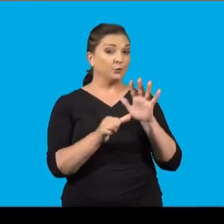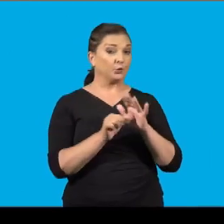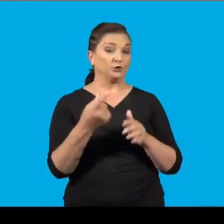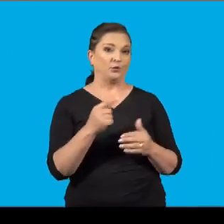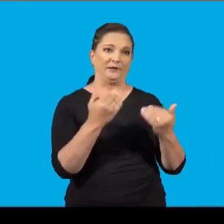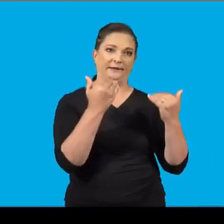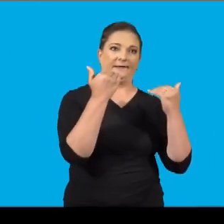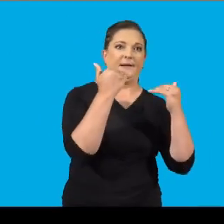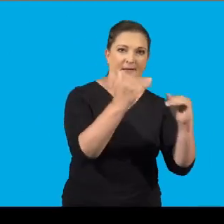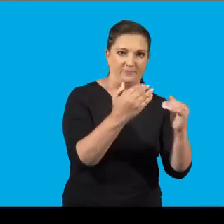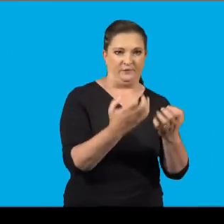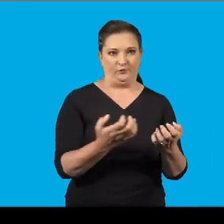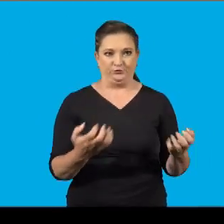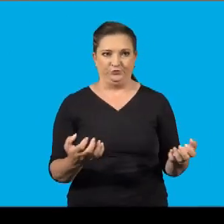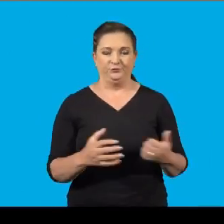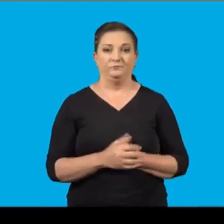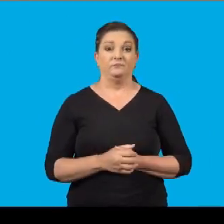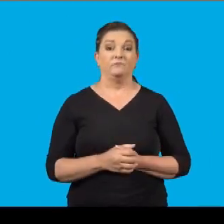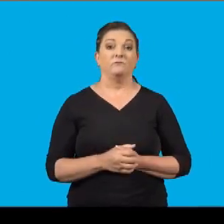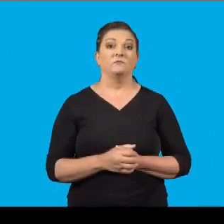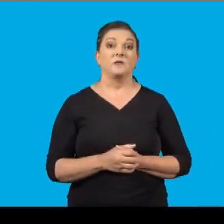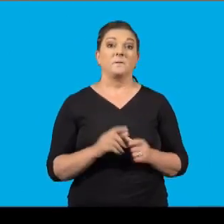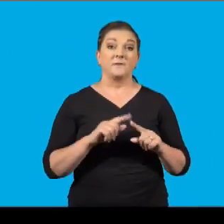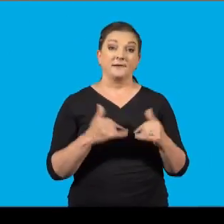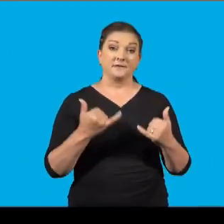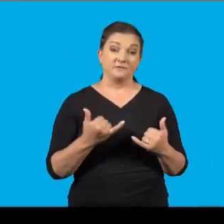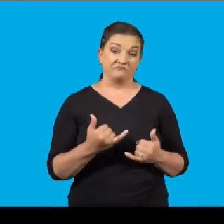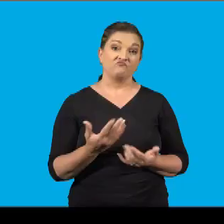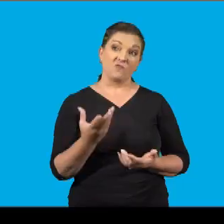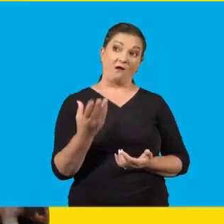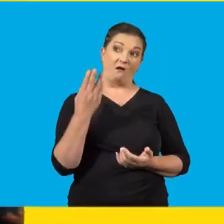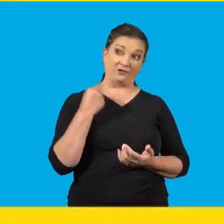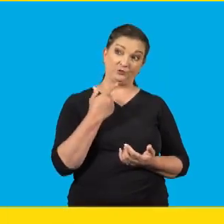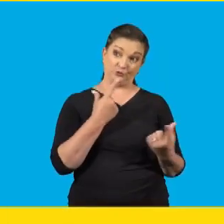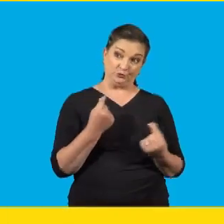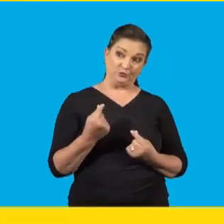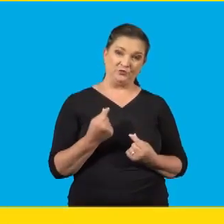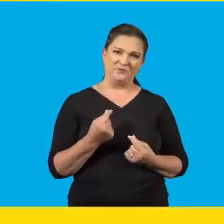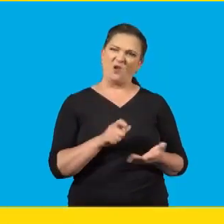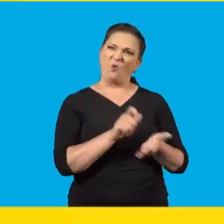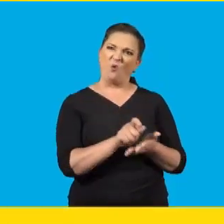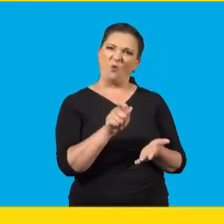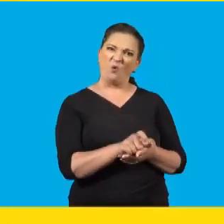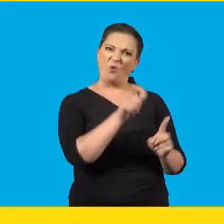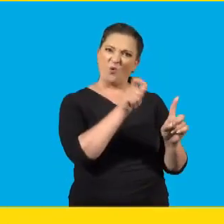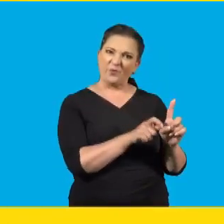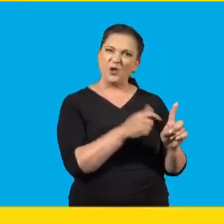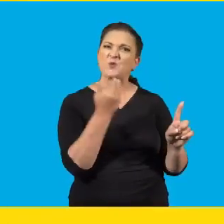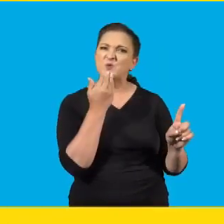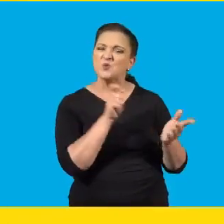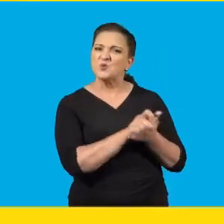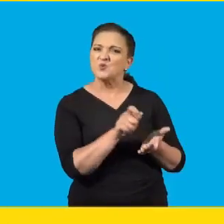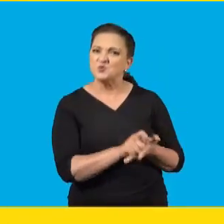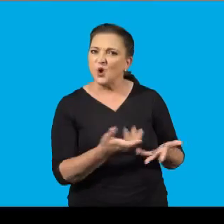looking at limitations of sources. So when you're asked to do that, you have to look for the author. Who wrote